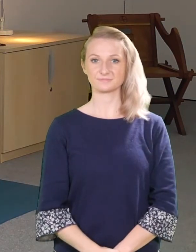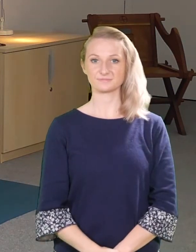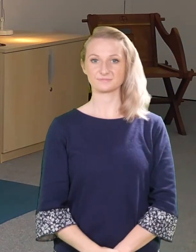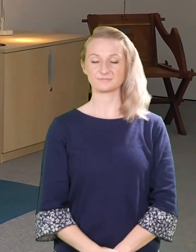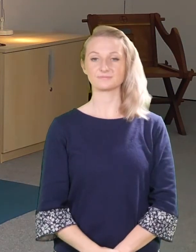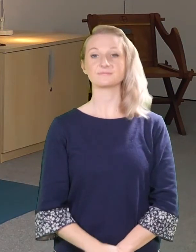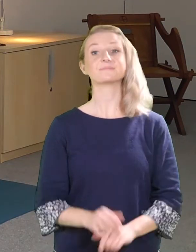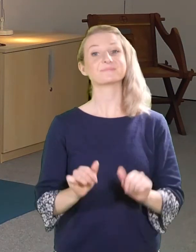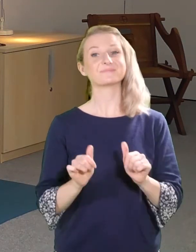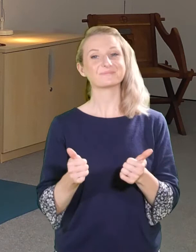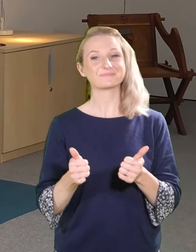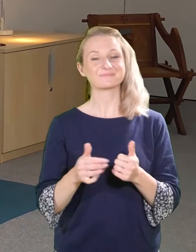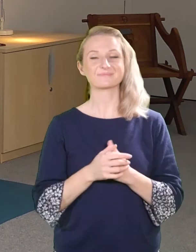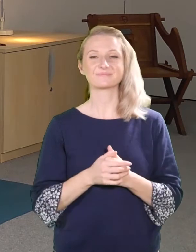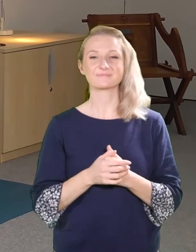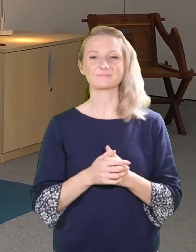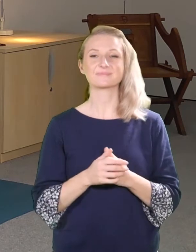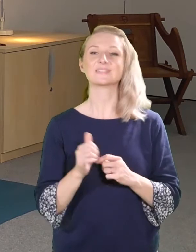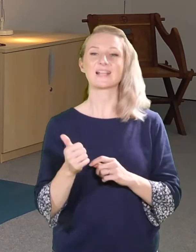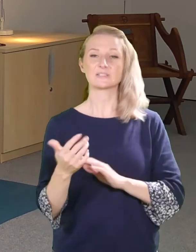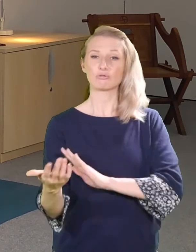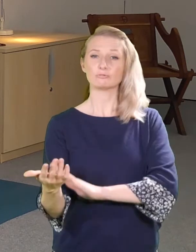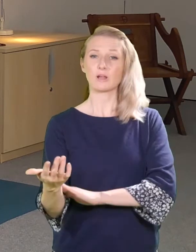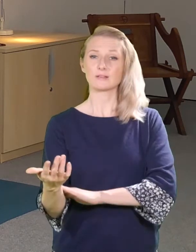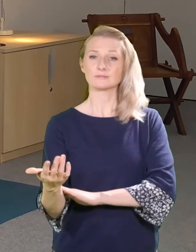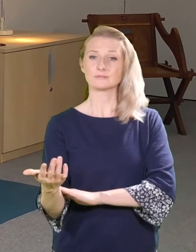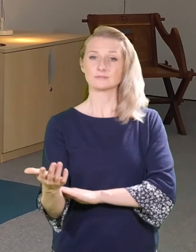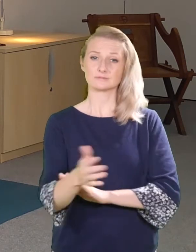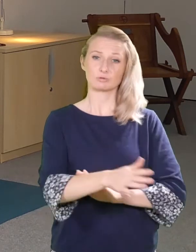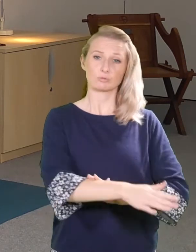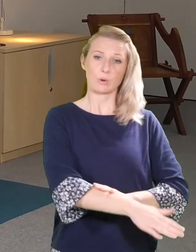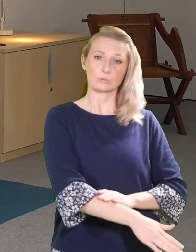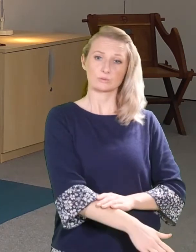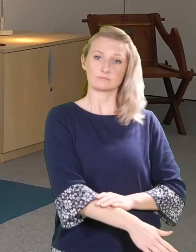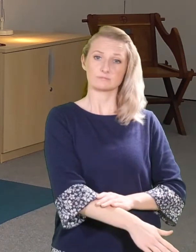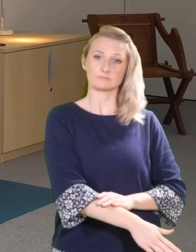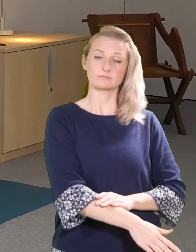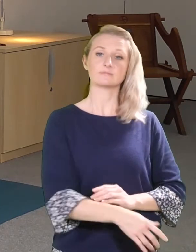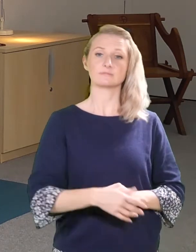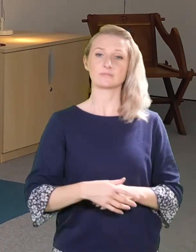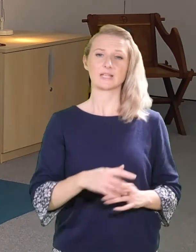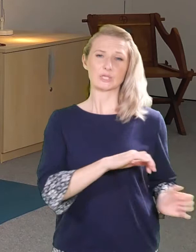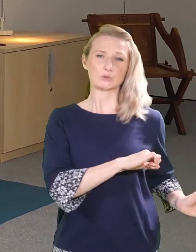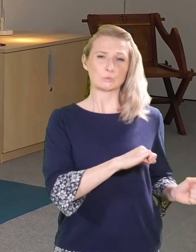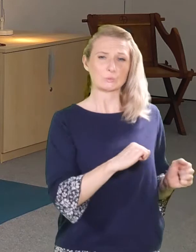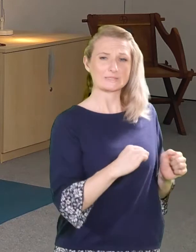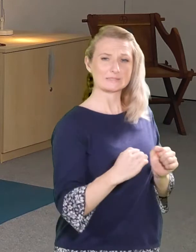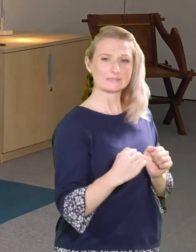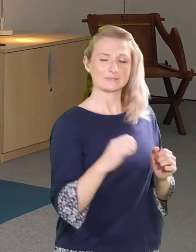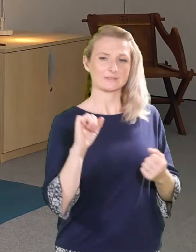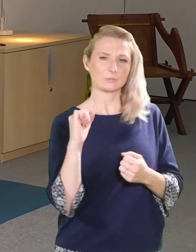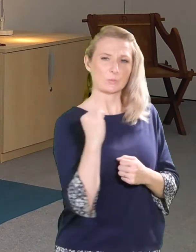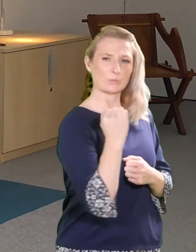Okay, we're now going to take our right hand over to our left knee, and we're going to do a very simple twist over towards